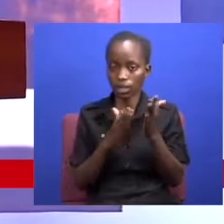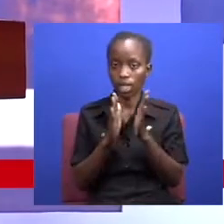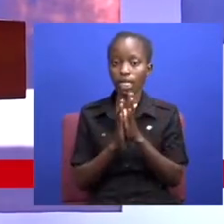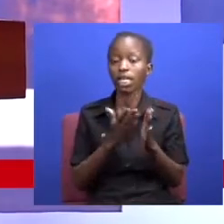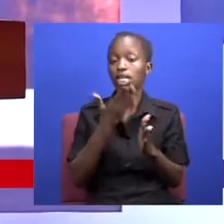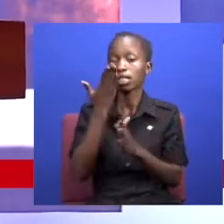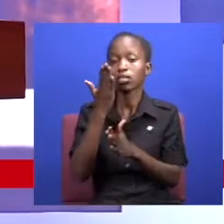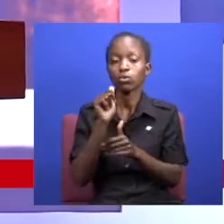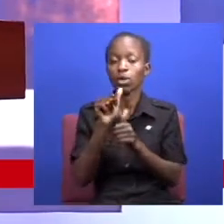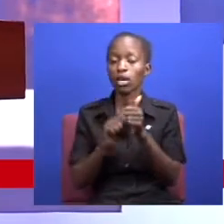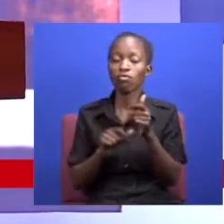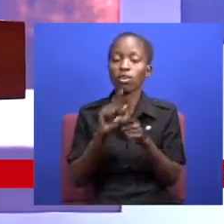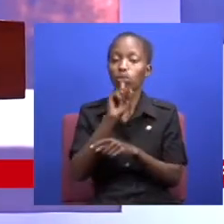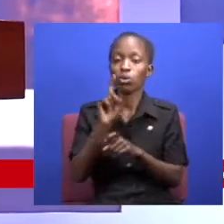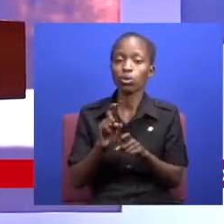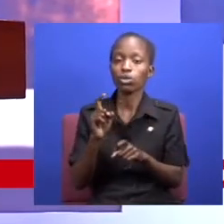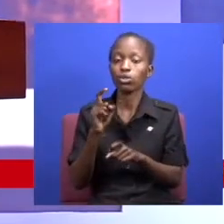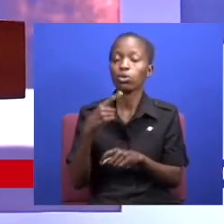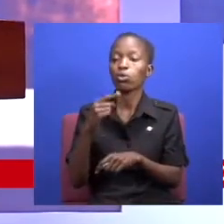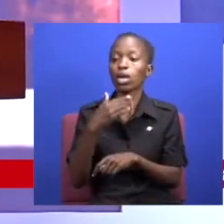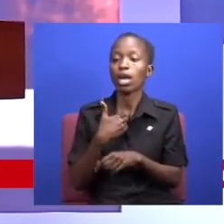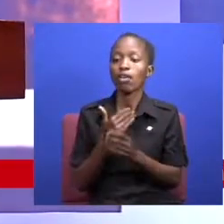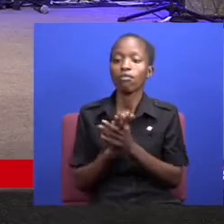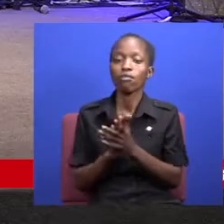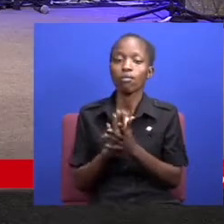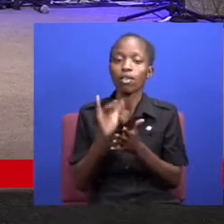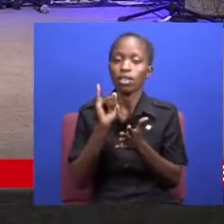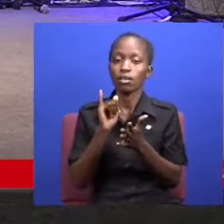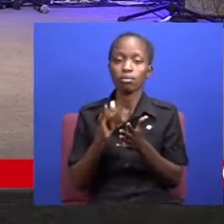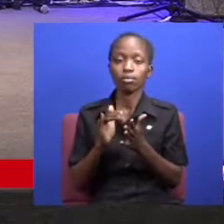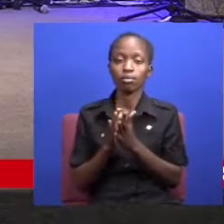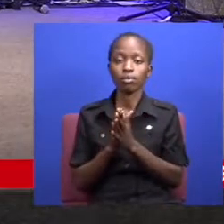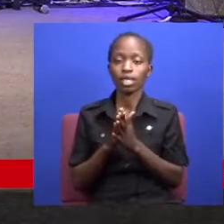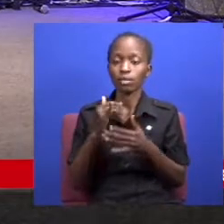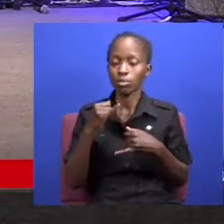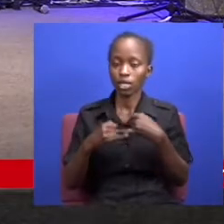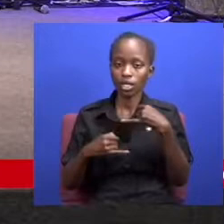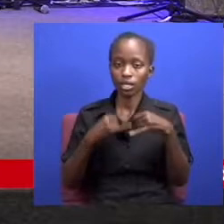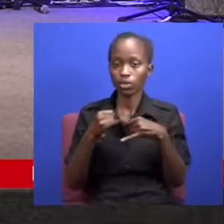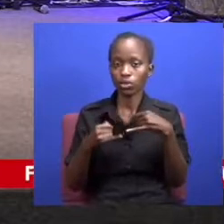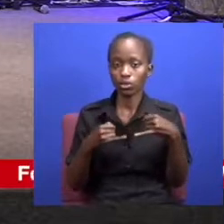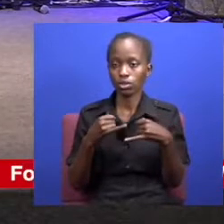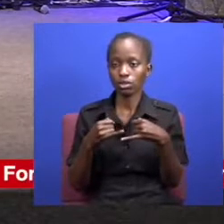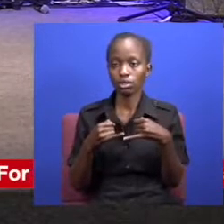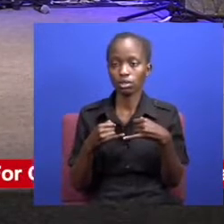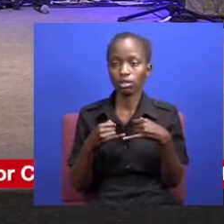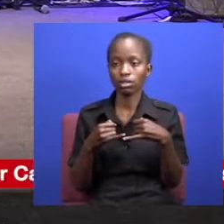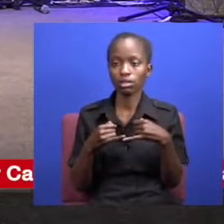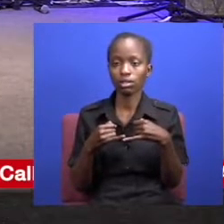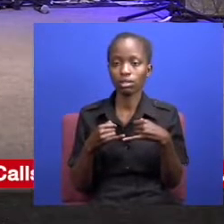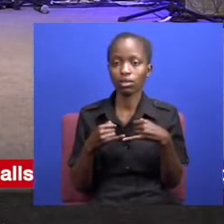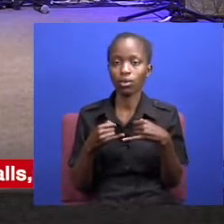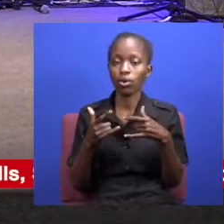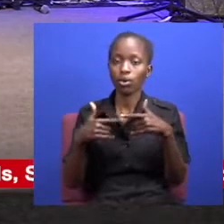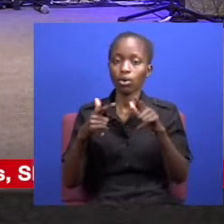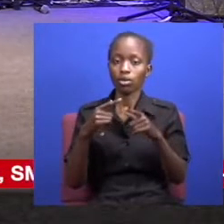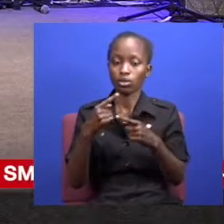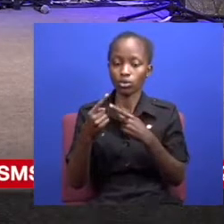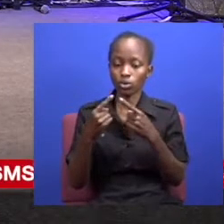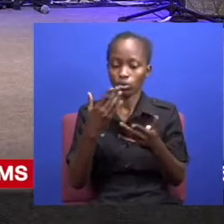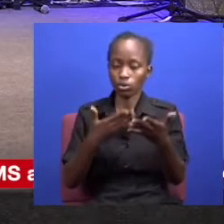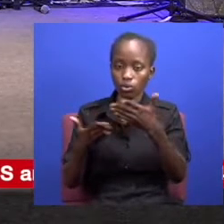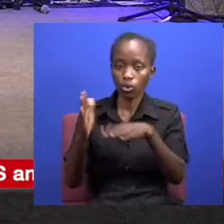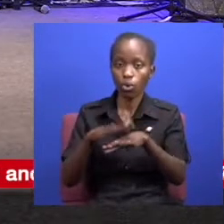something and an answer to every question that we would ask. And that's it from me. It's been a joy to host you for this service. Let's